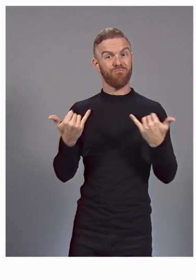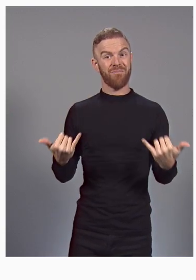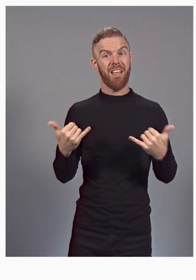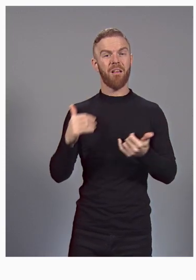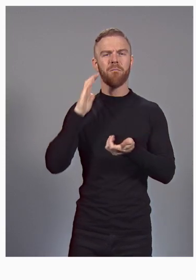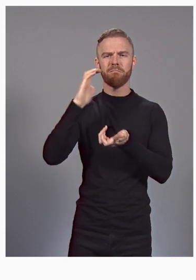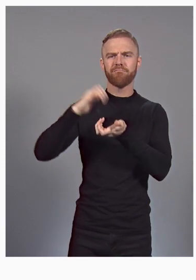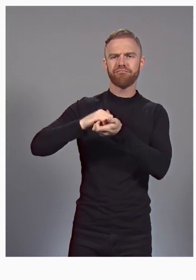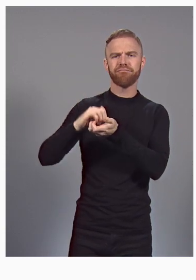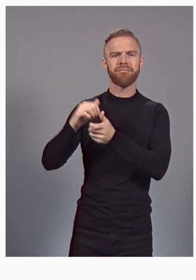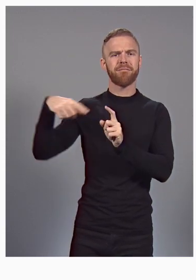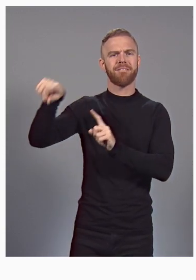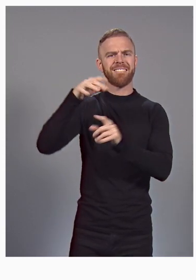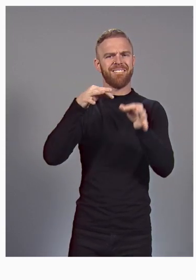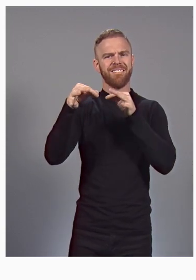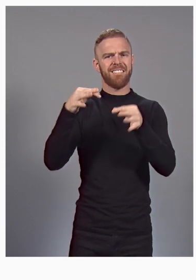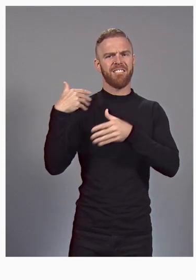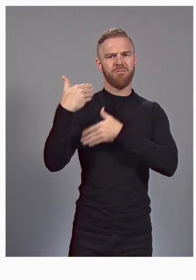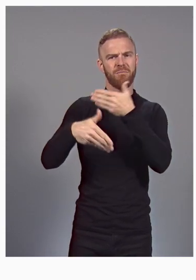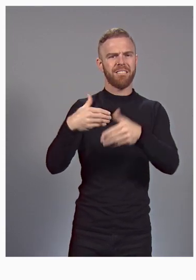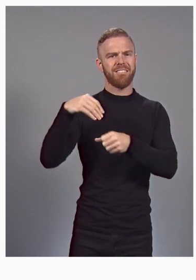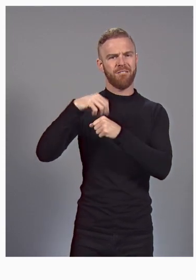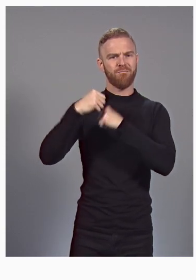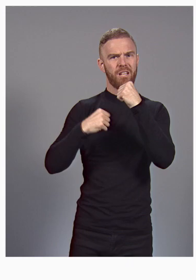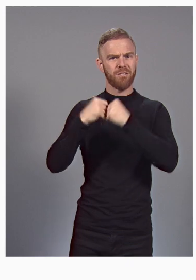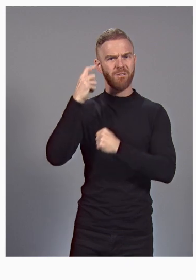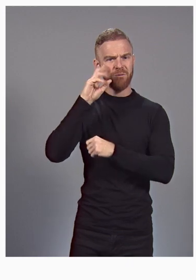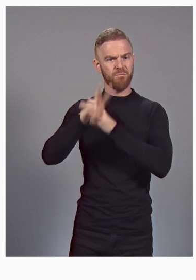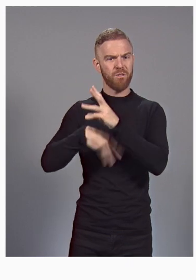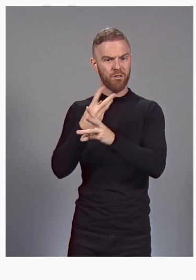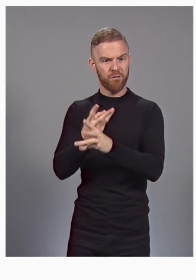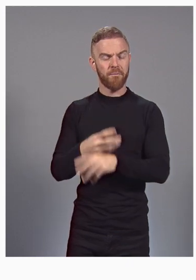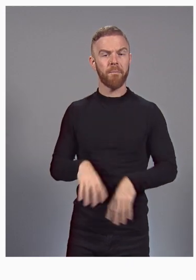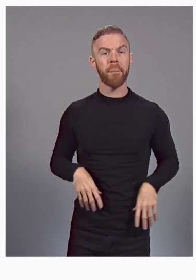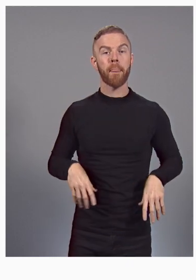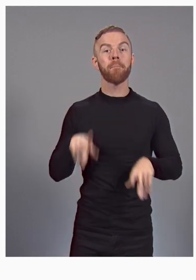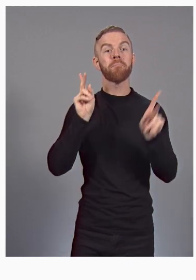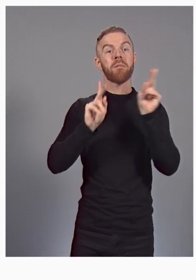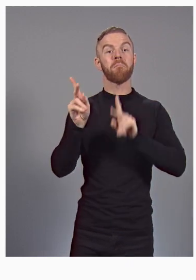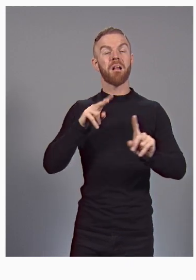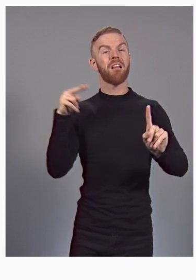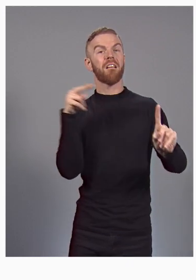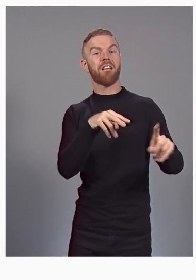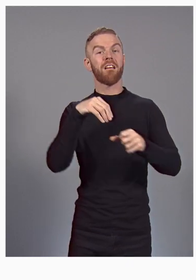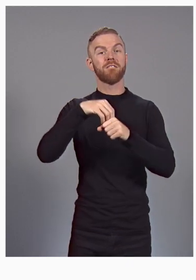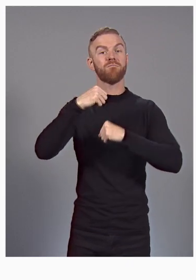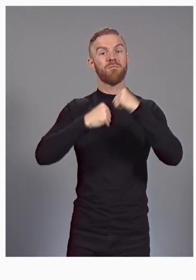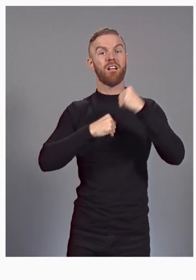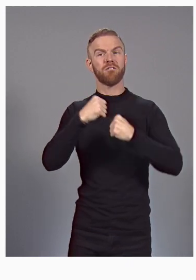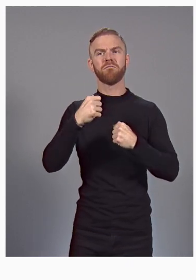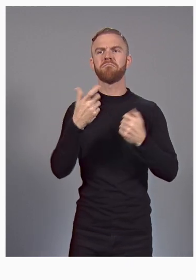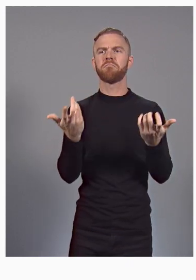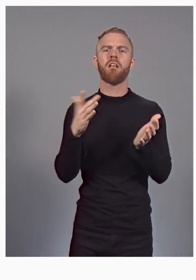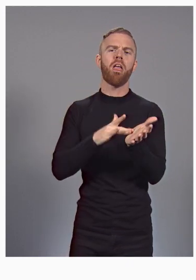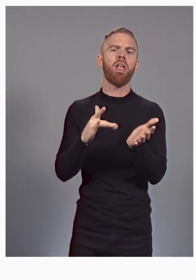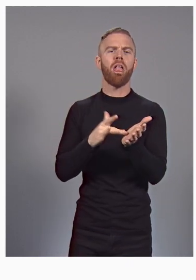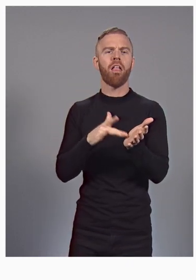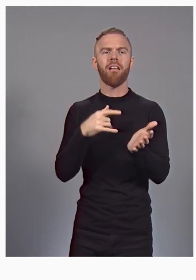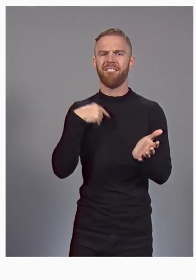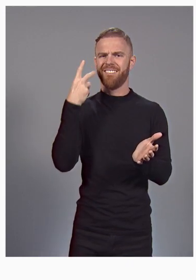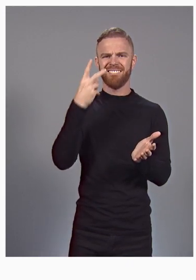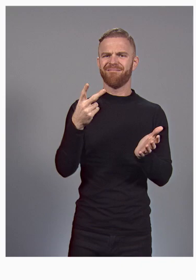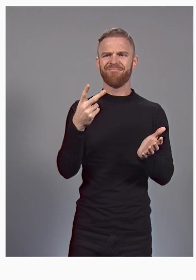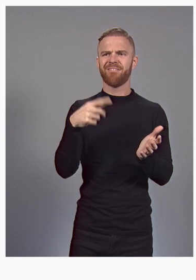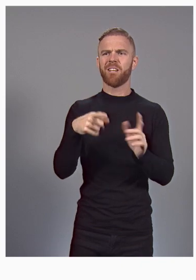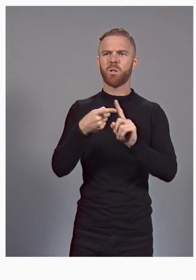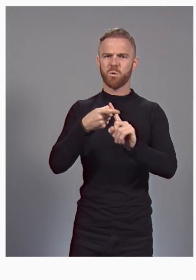next generation of infrastructure for the world. While some people look at infrastructure as a commodity, we see it as a source of inspiration. This inspiration